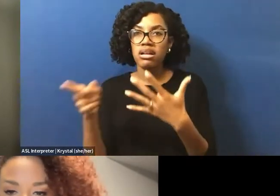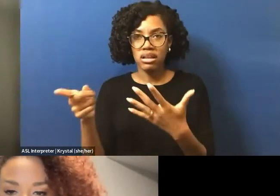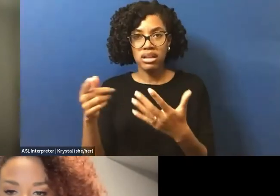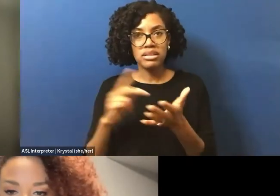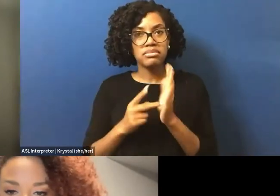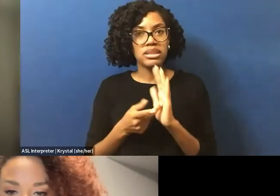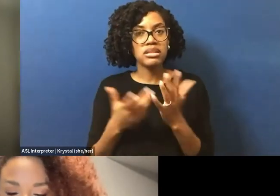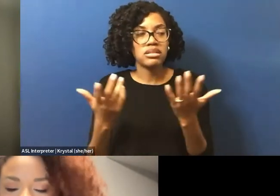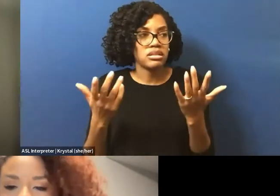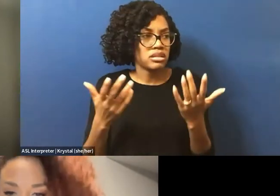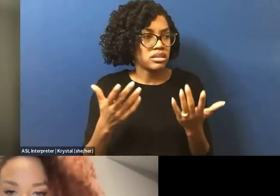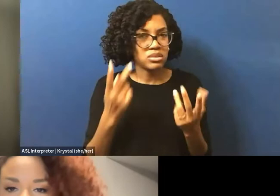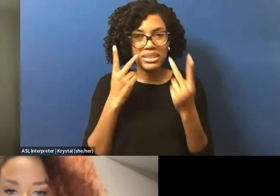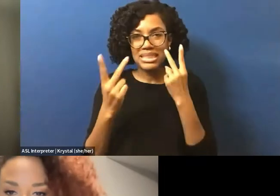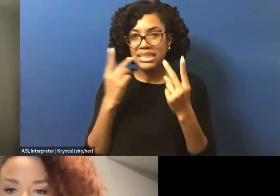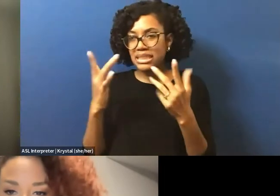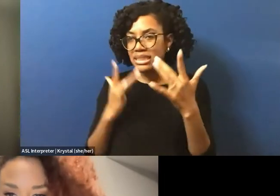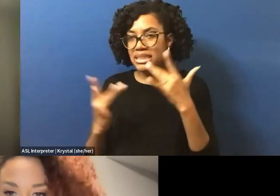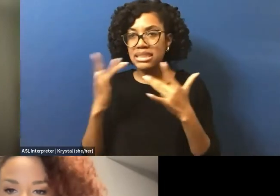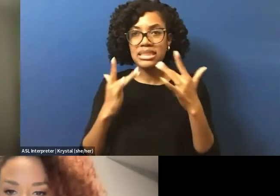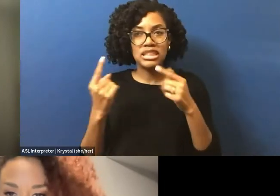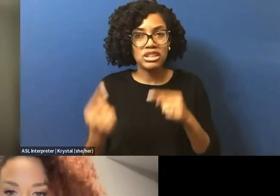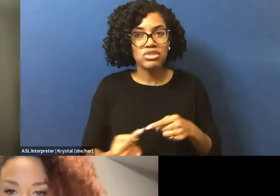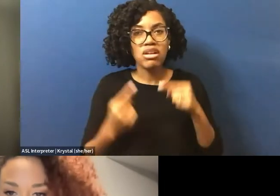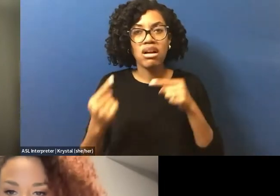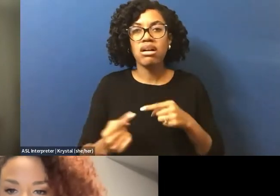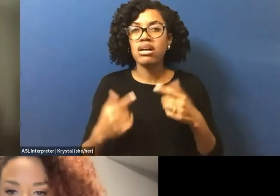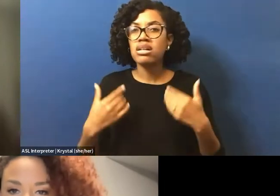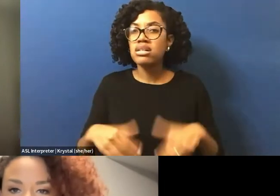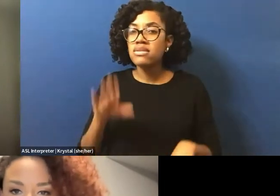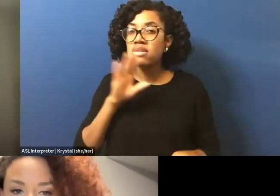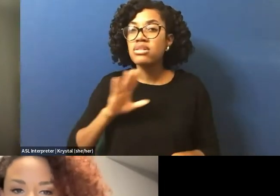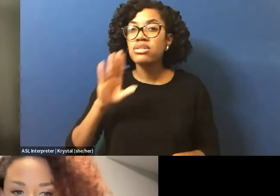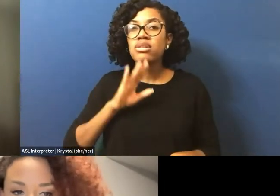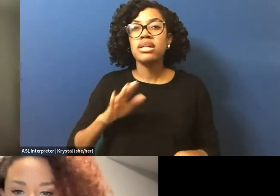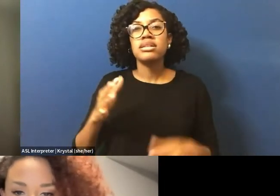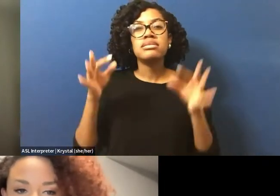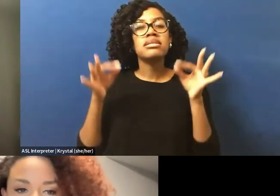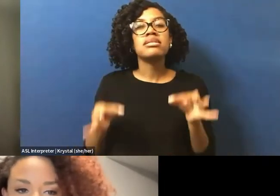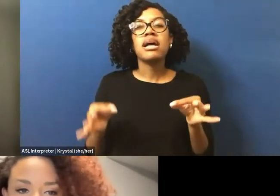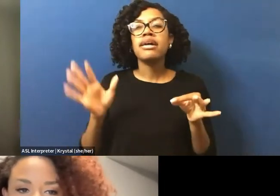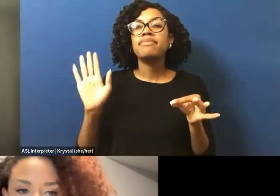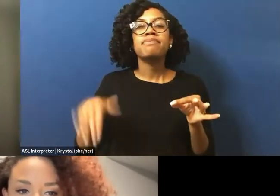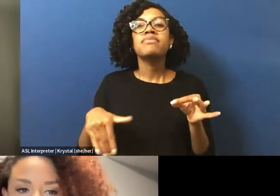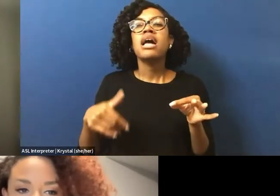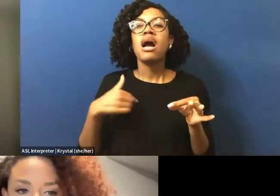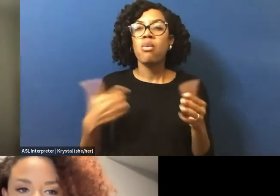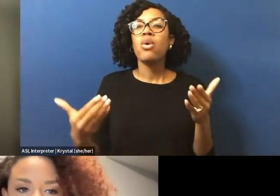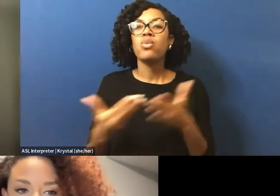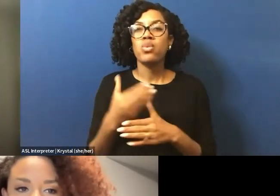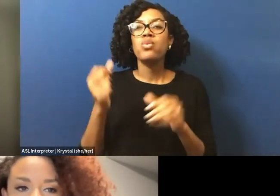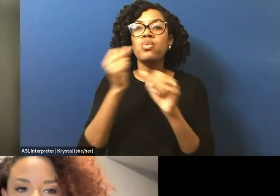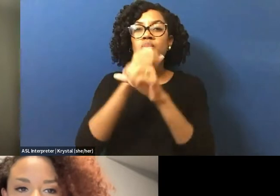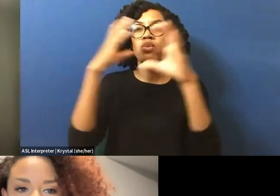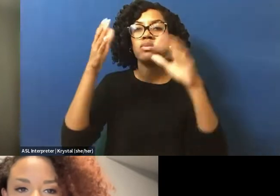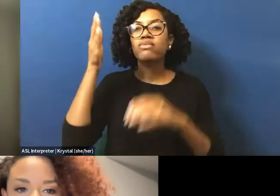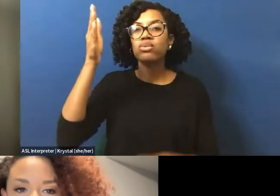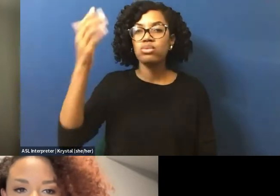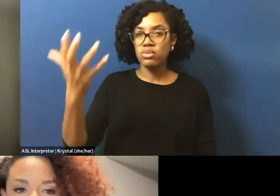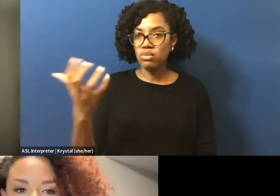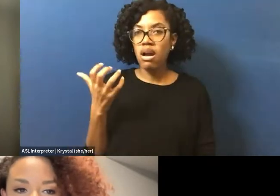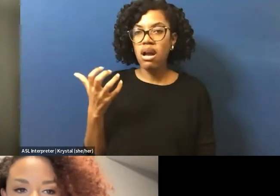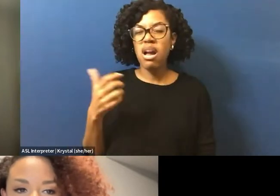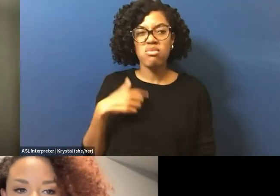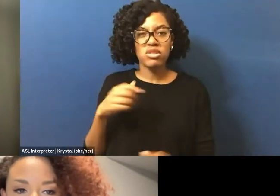everything to gain by imagining a totally kind of upending or reordering of the current systems that we live in. And